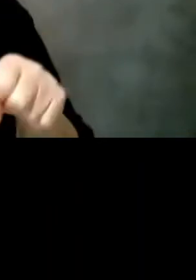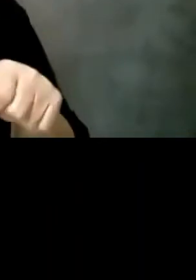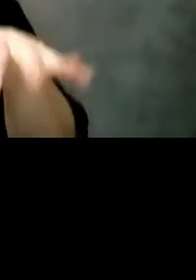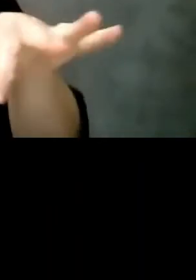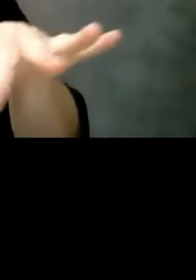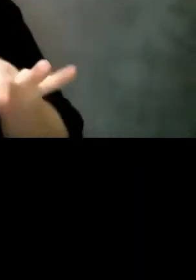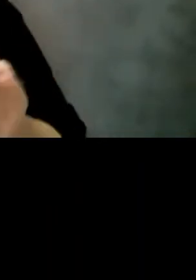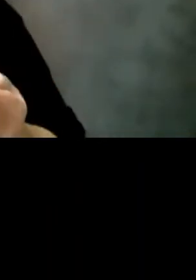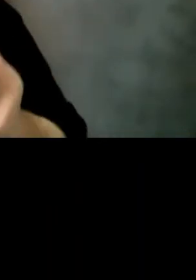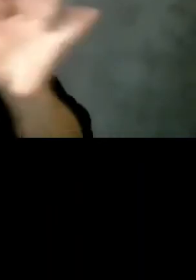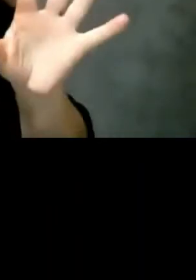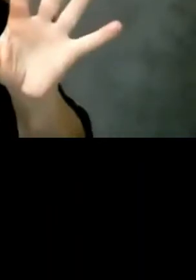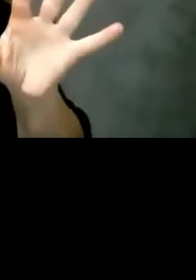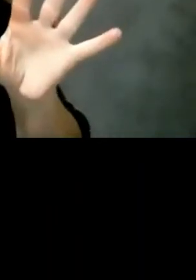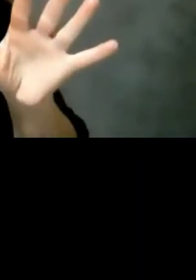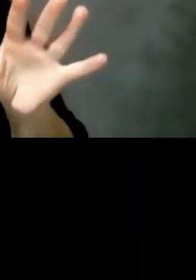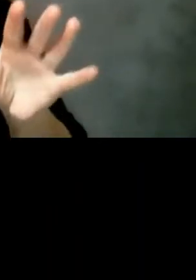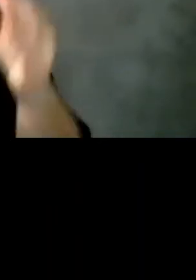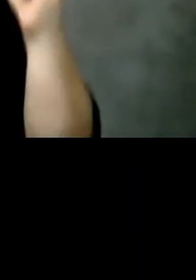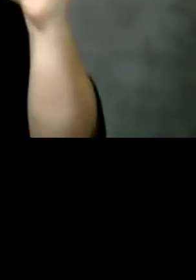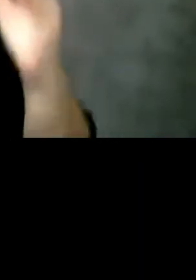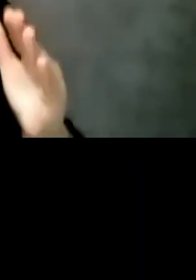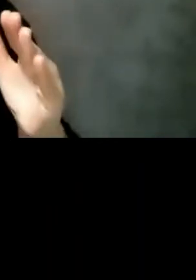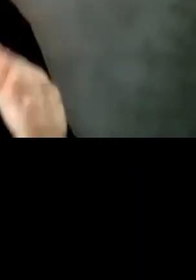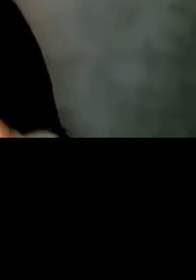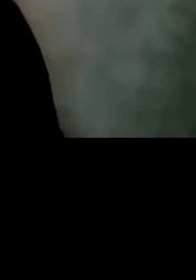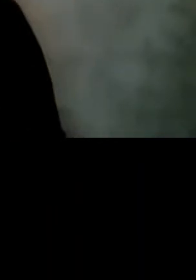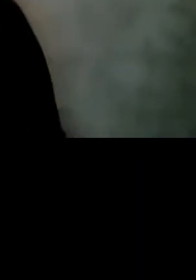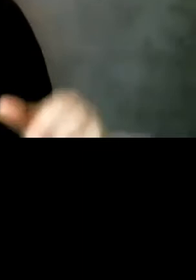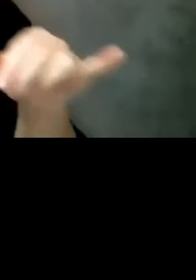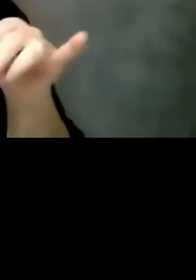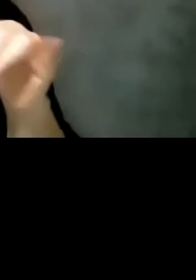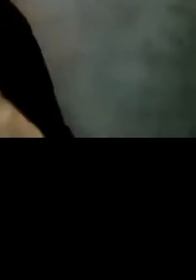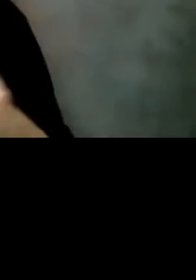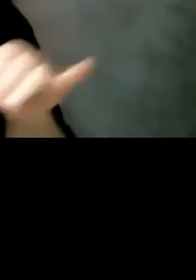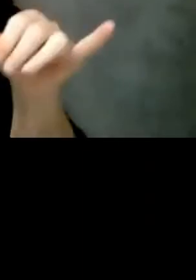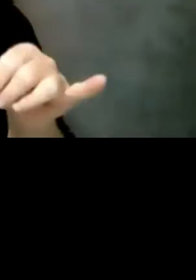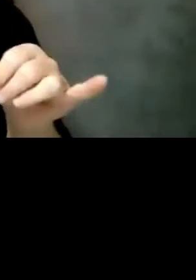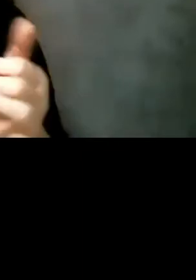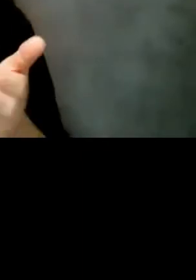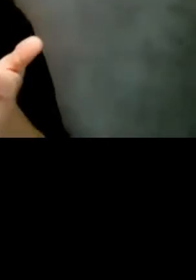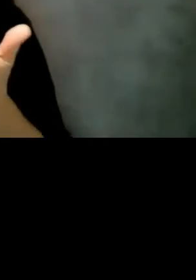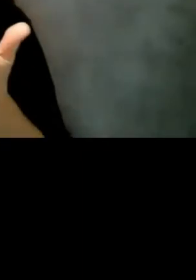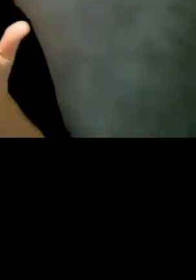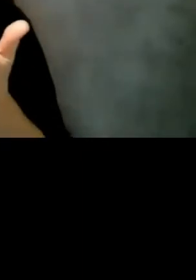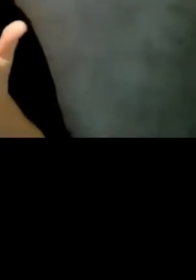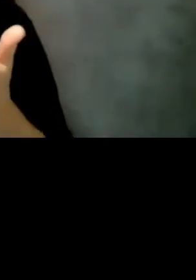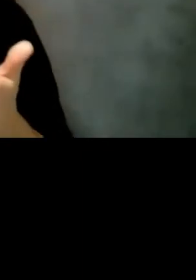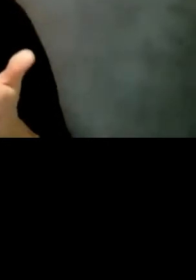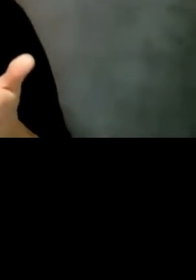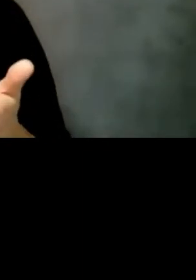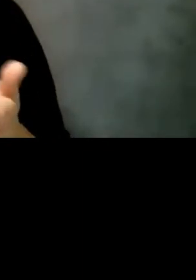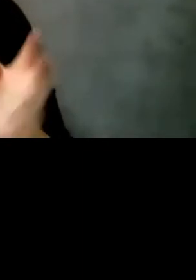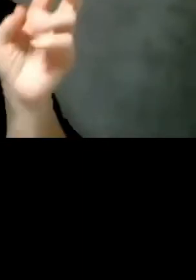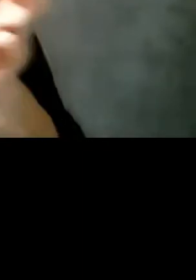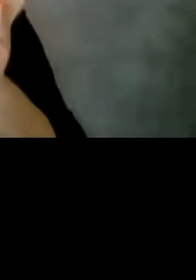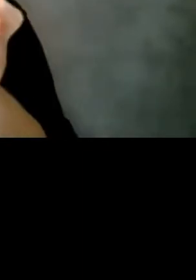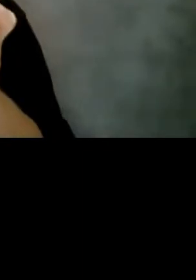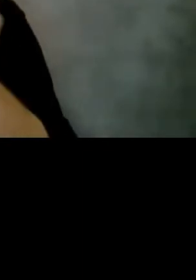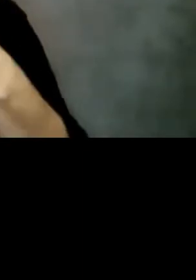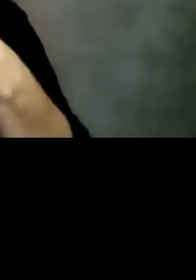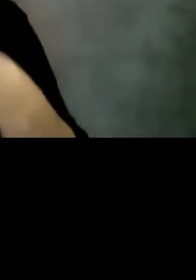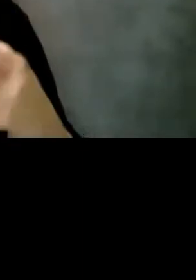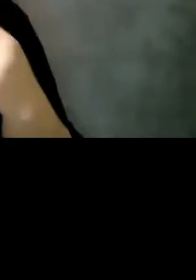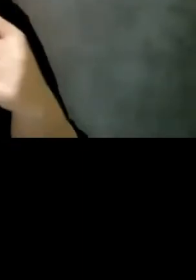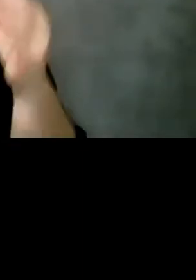more about how you're measuring teacher quality and weighting in issues around teacher